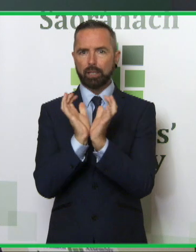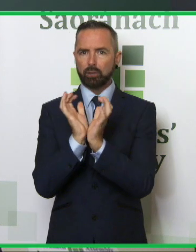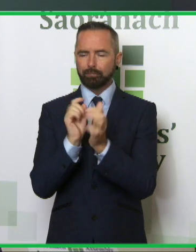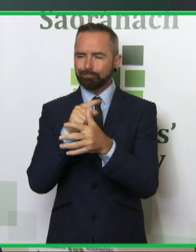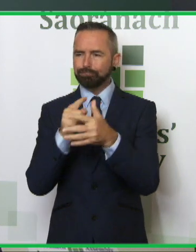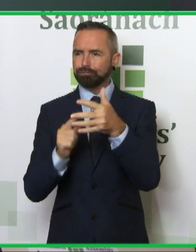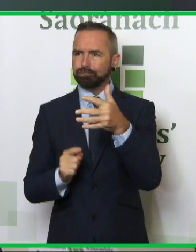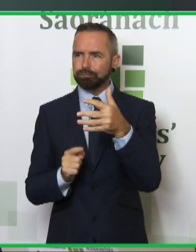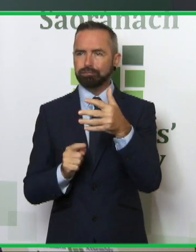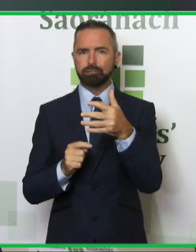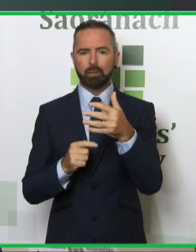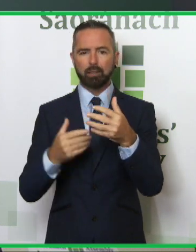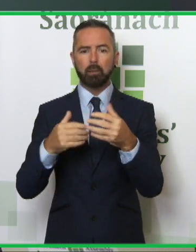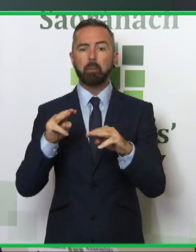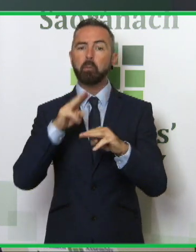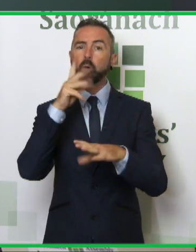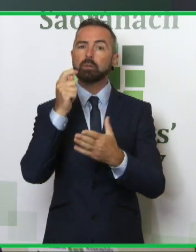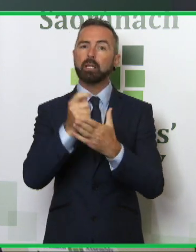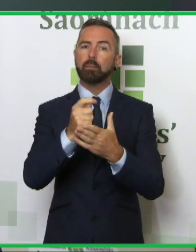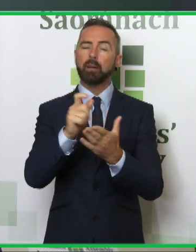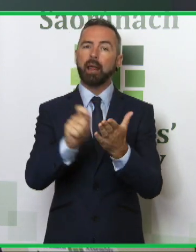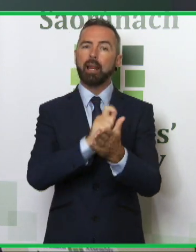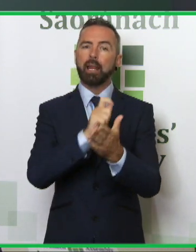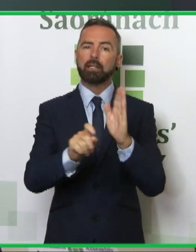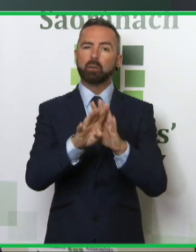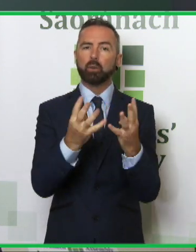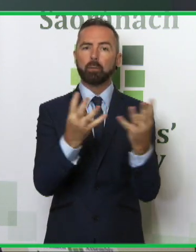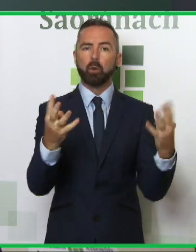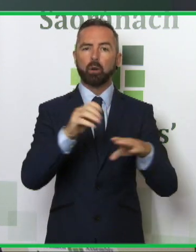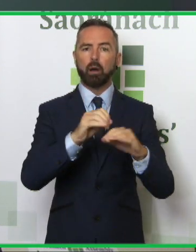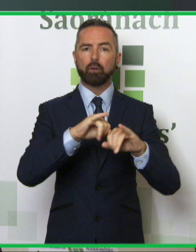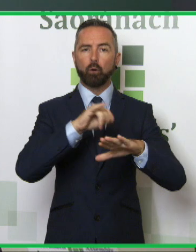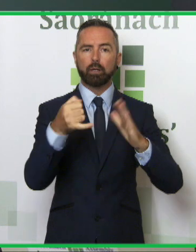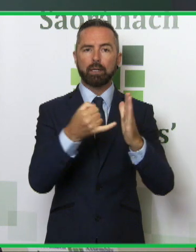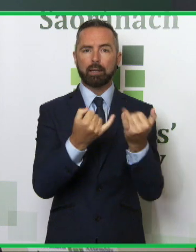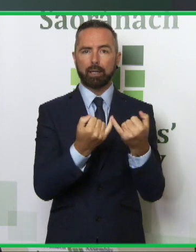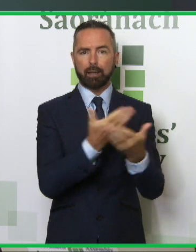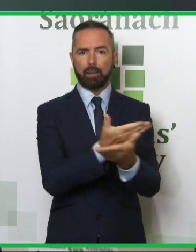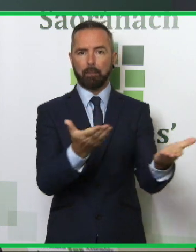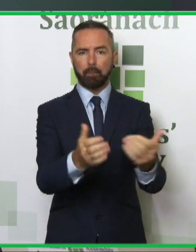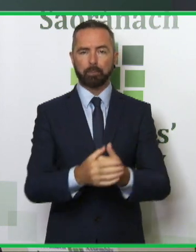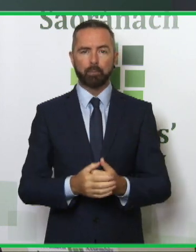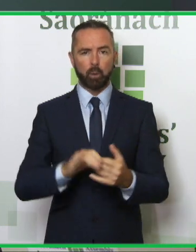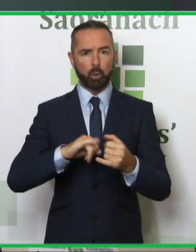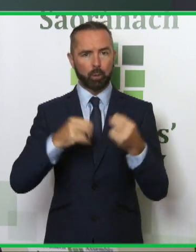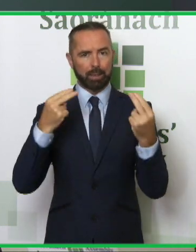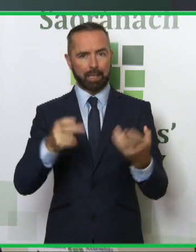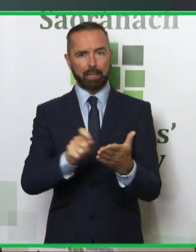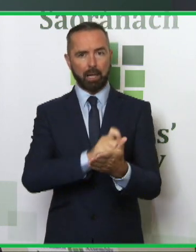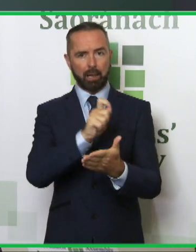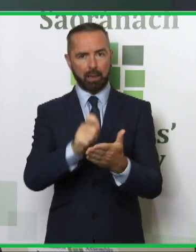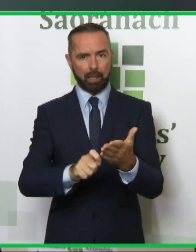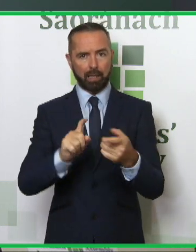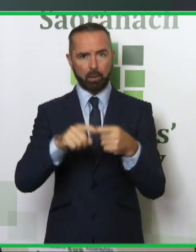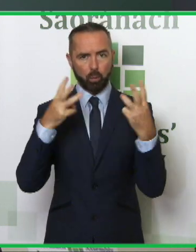to boards, typically of organisations like that, who require an election to be held and want